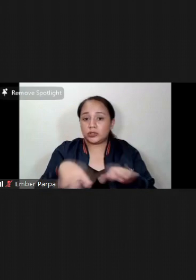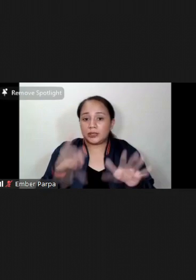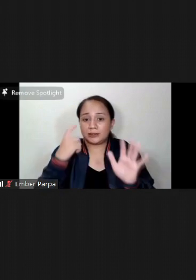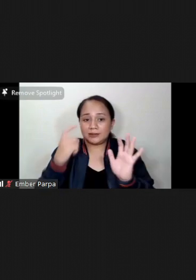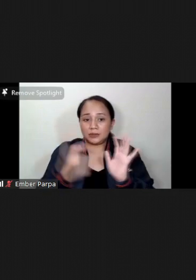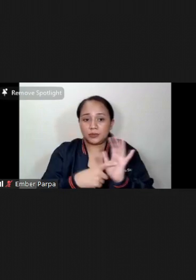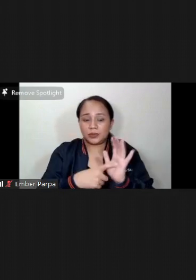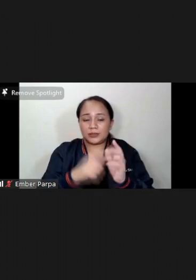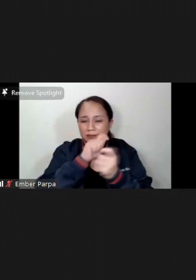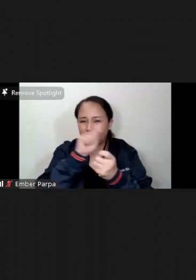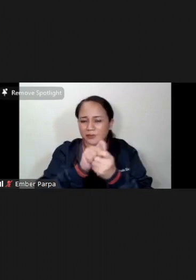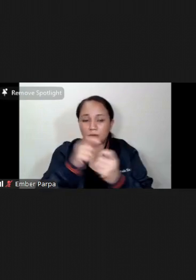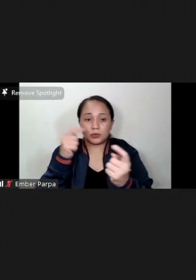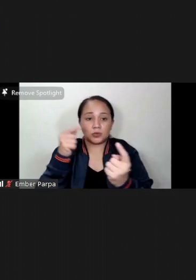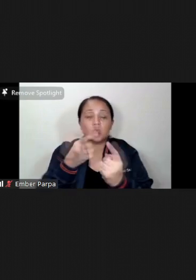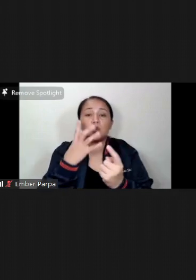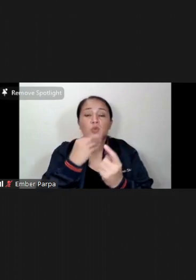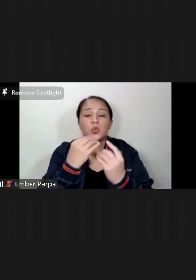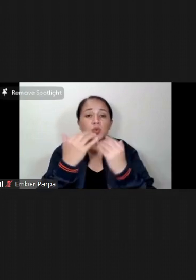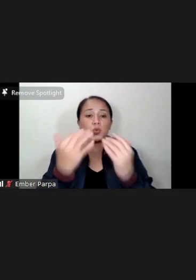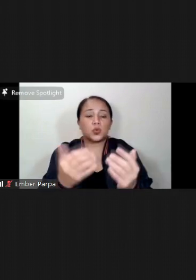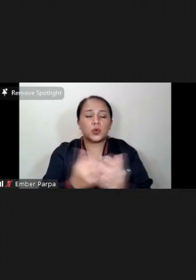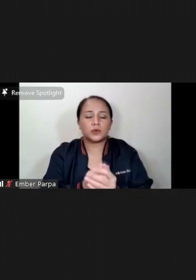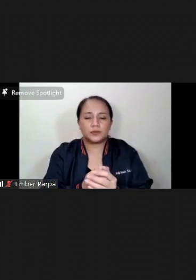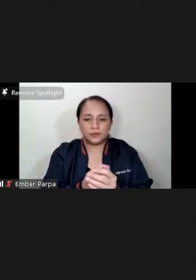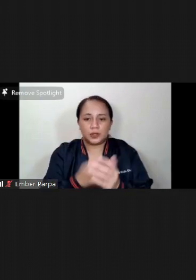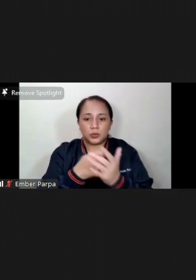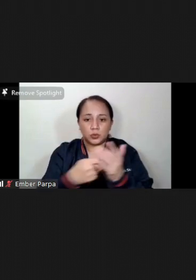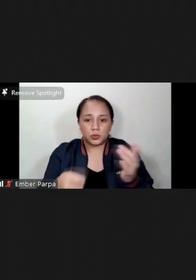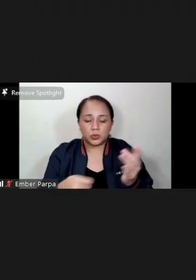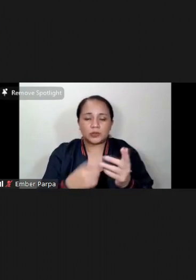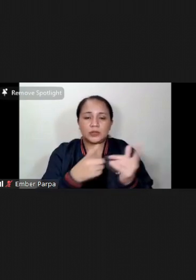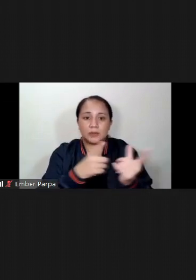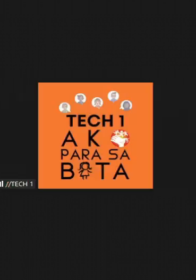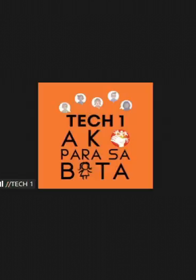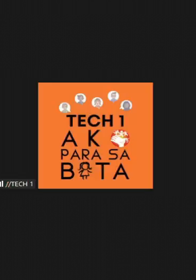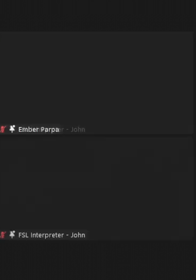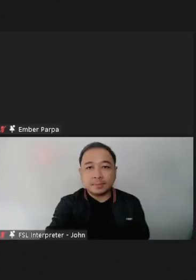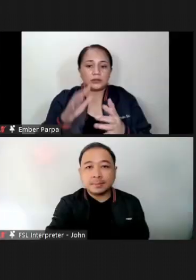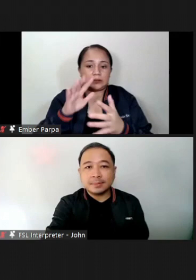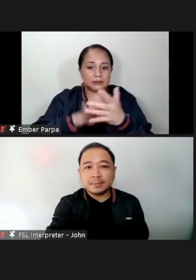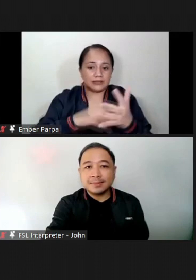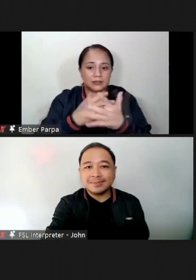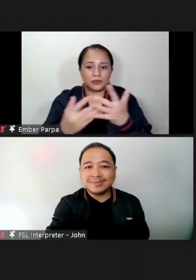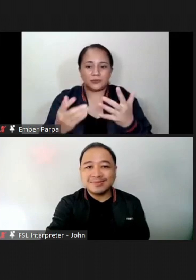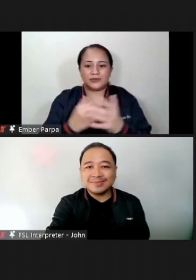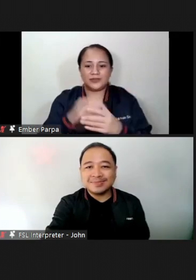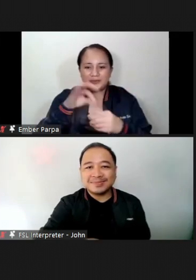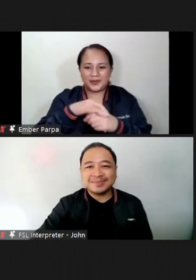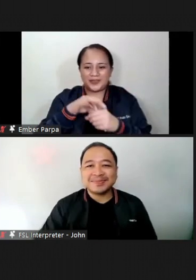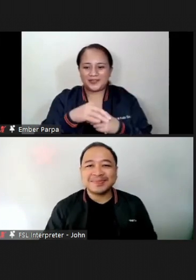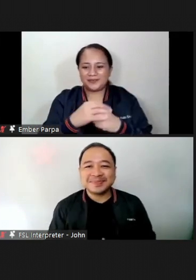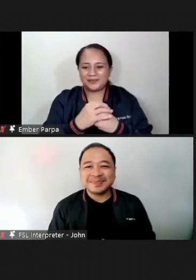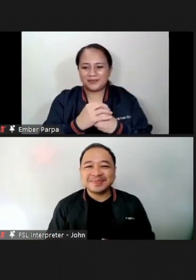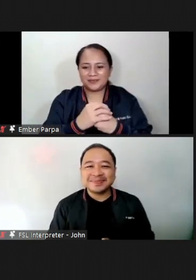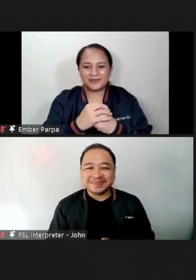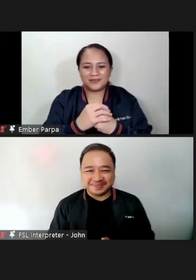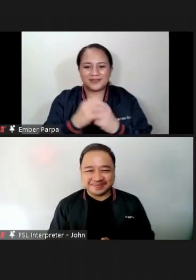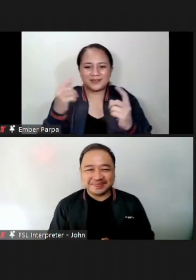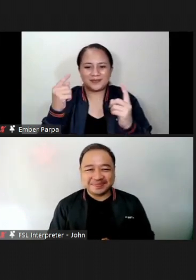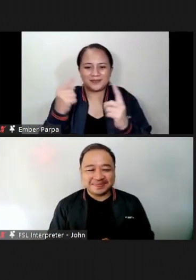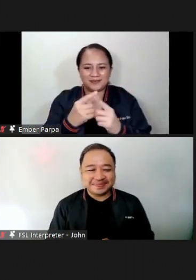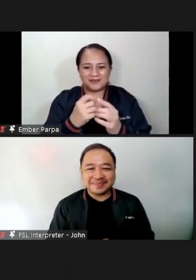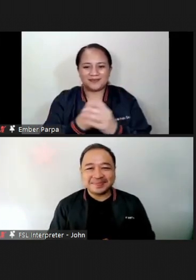identified specific target audience, channel or tools, implementer, and the time frame para sa programang ito. So for the target